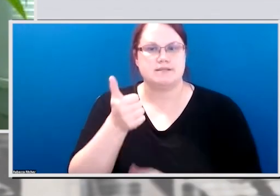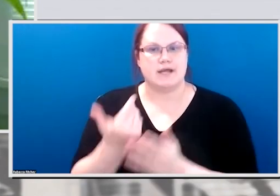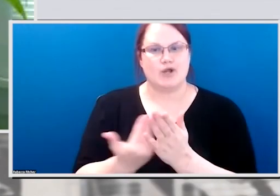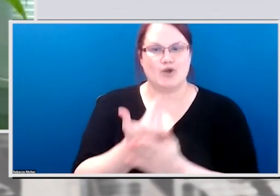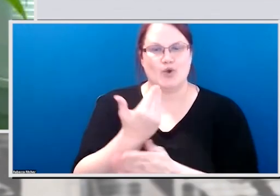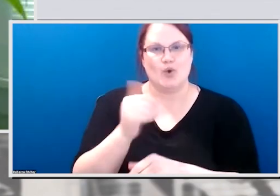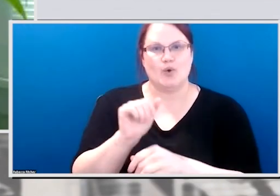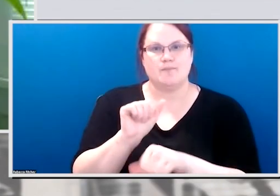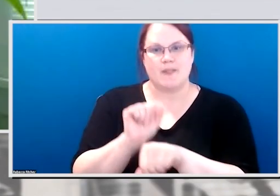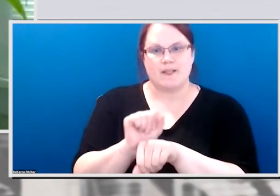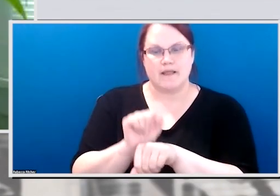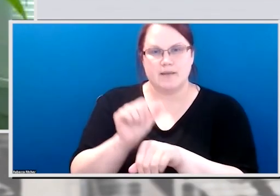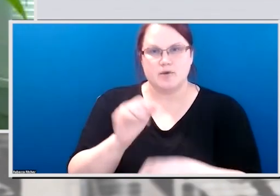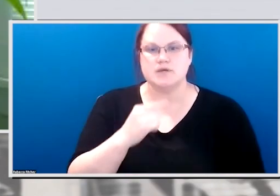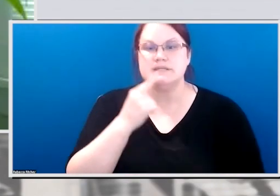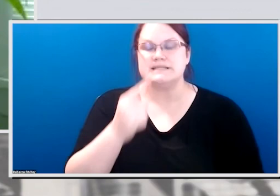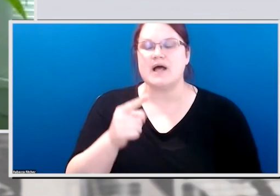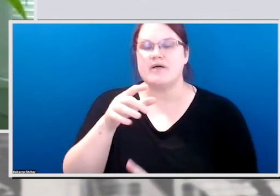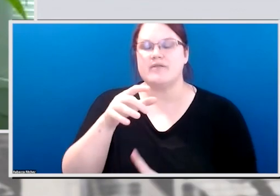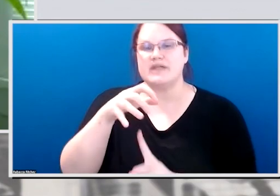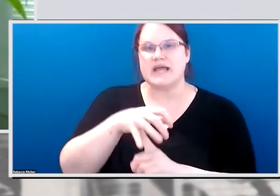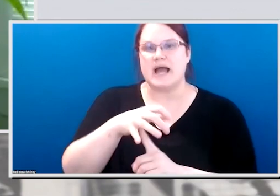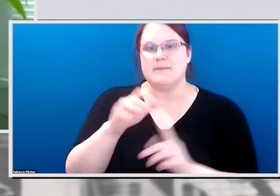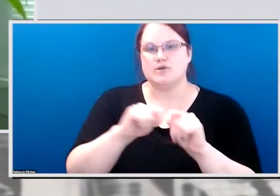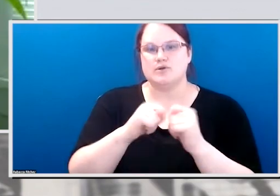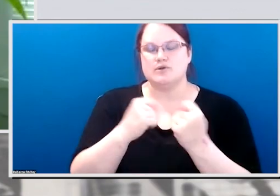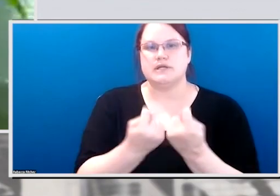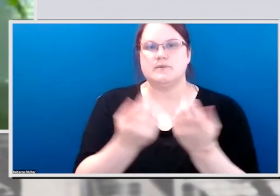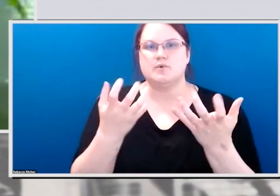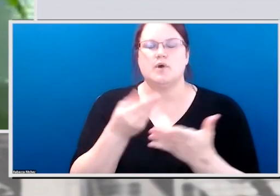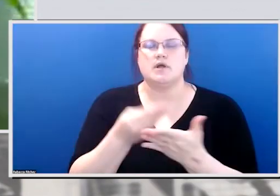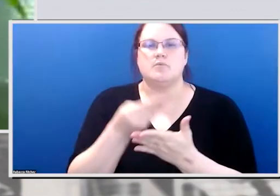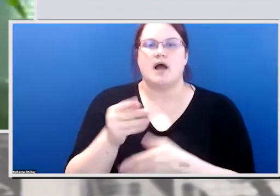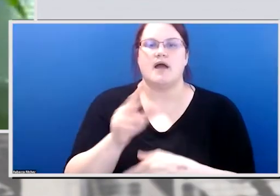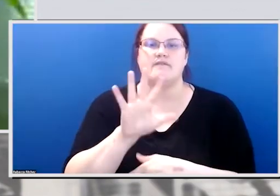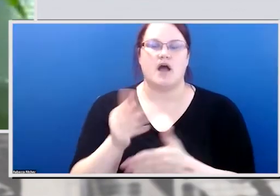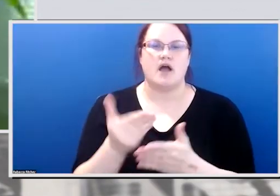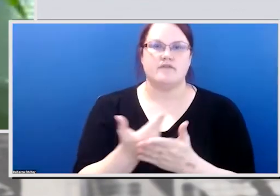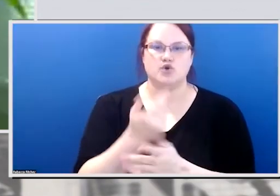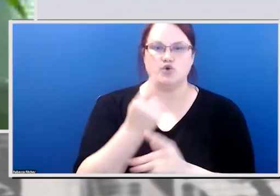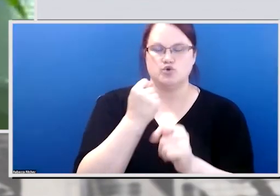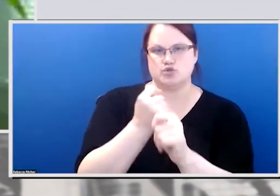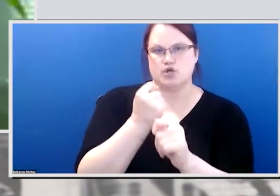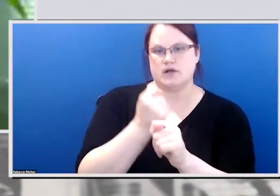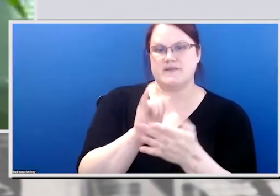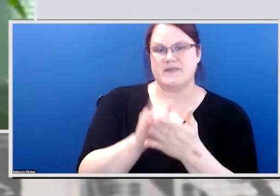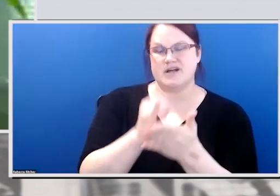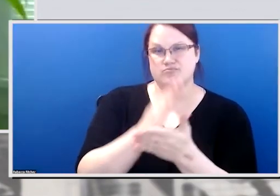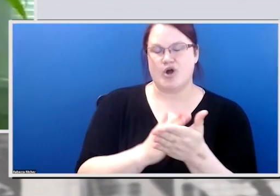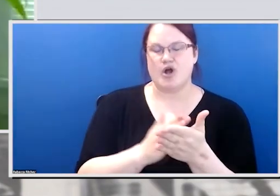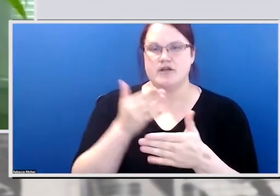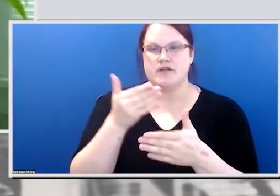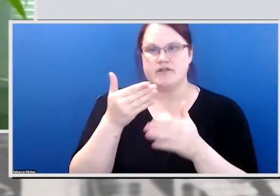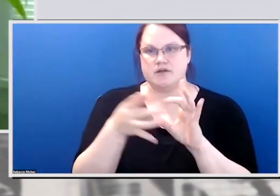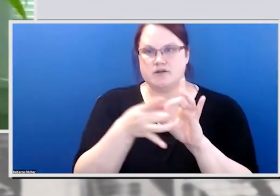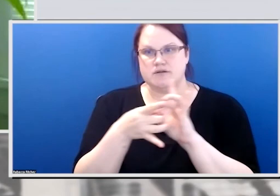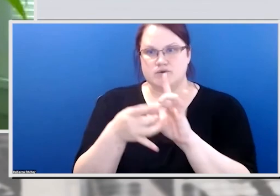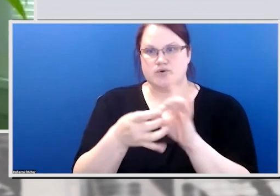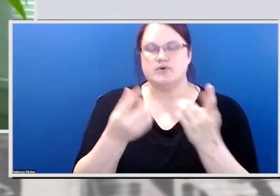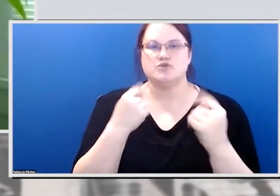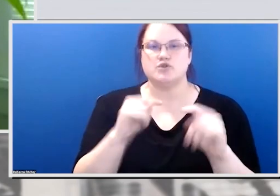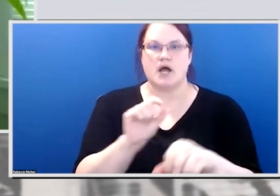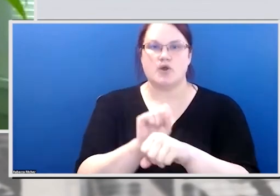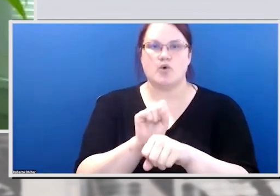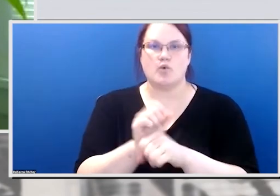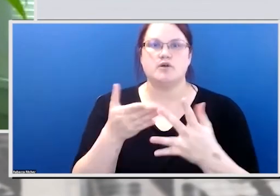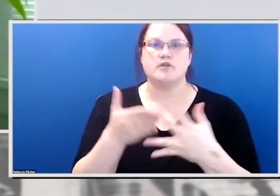laborers. They'll tell the capital team, we need to buy 5 new trucks. So that's part of the coordination that we try to work our way through as we're developing 2